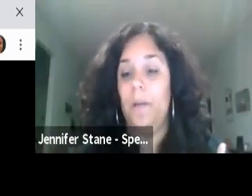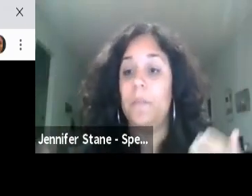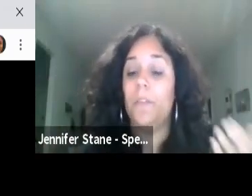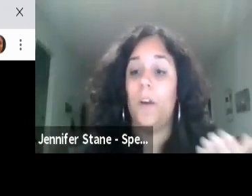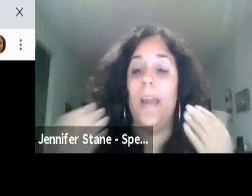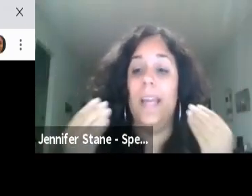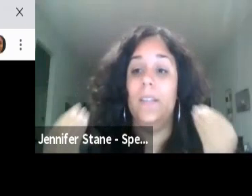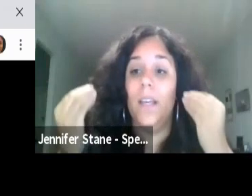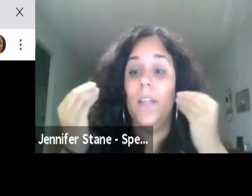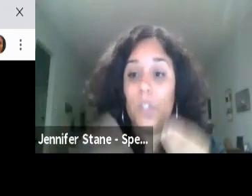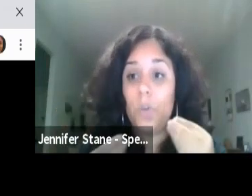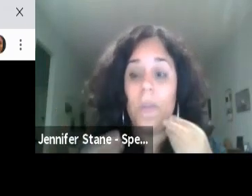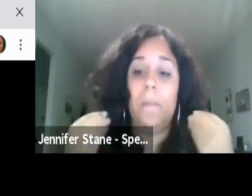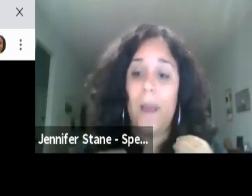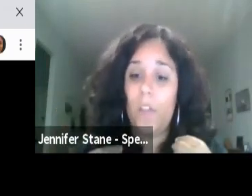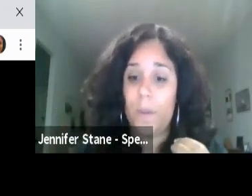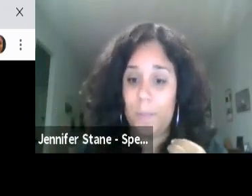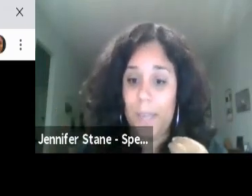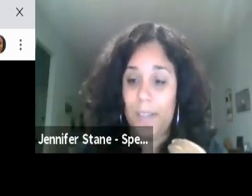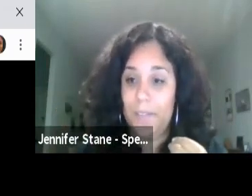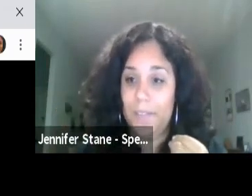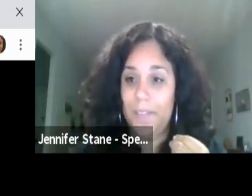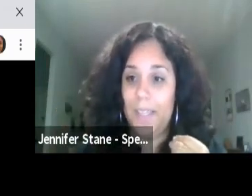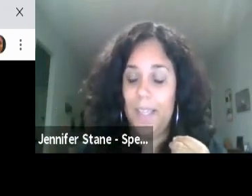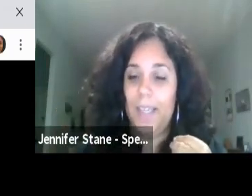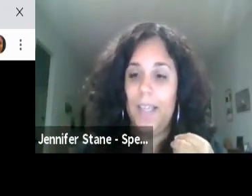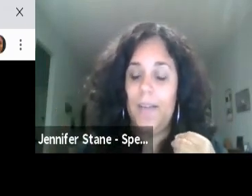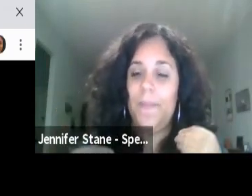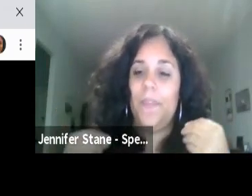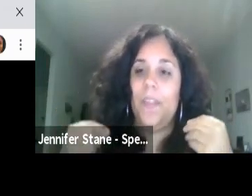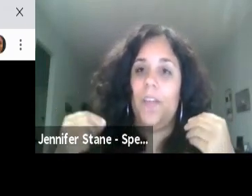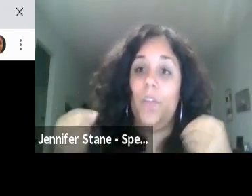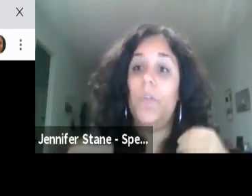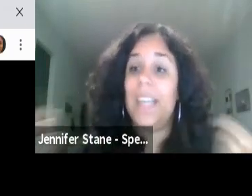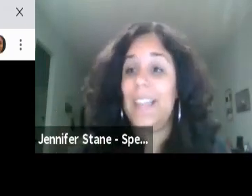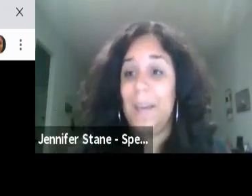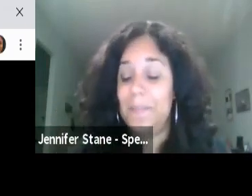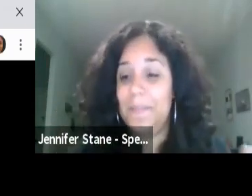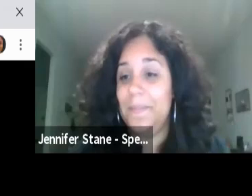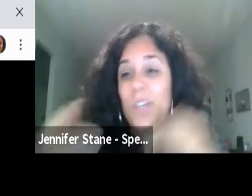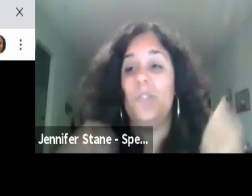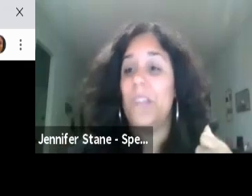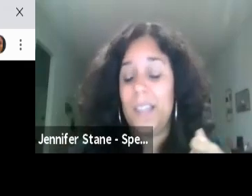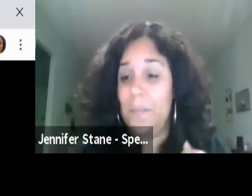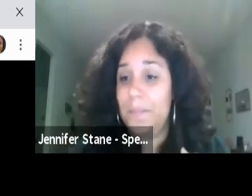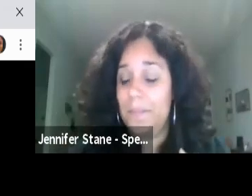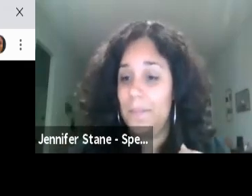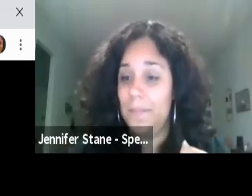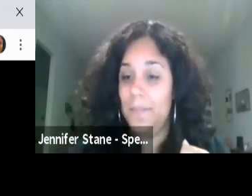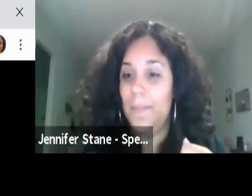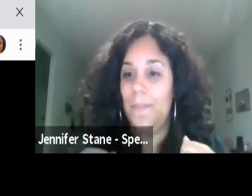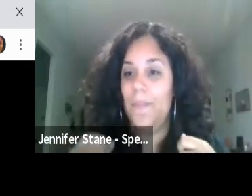you problems. But from a tooth and mouth perspective, you can eat them, you can drink